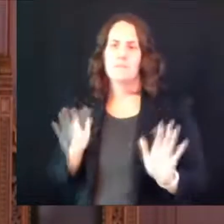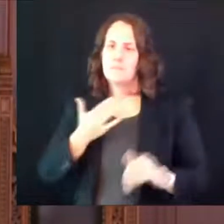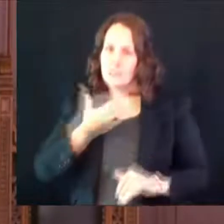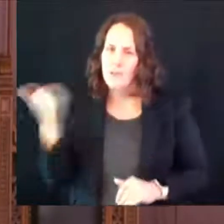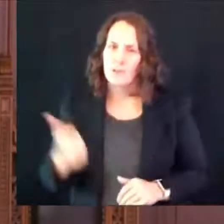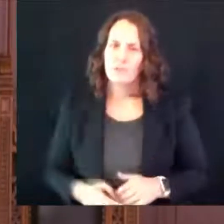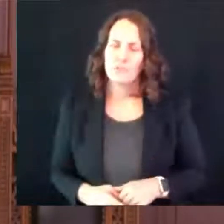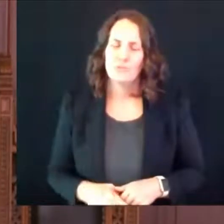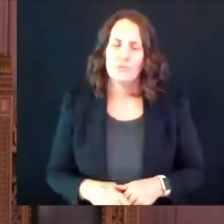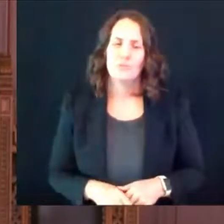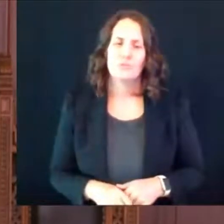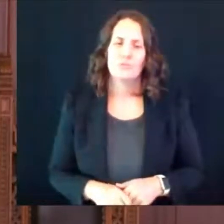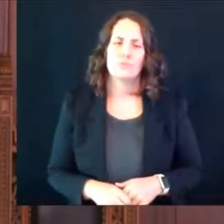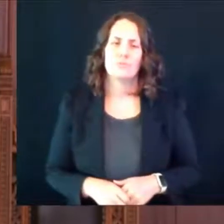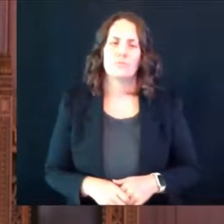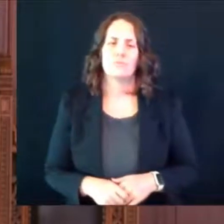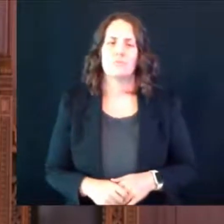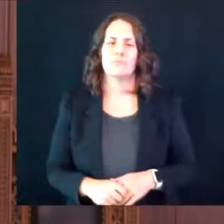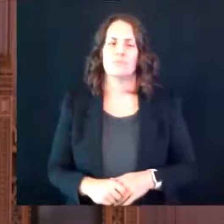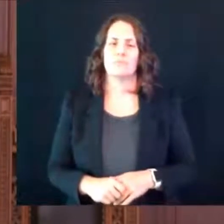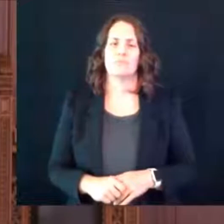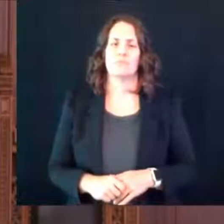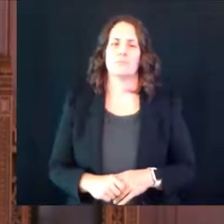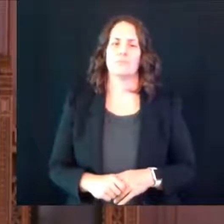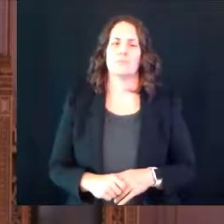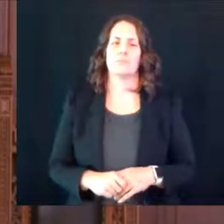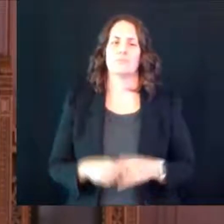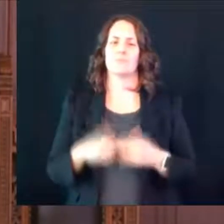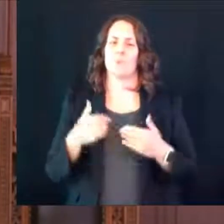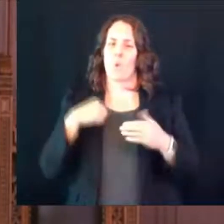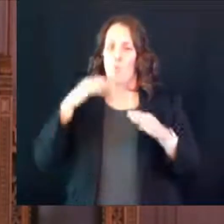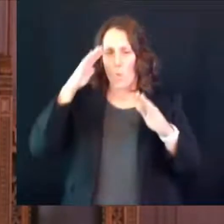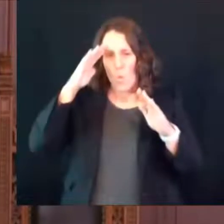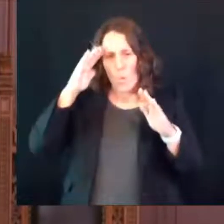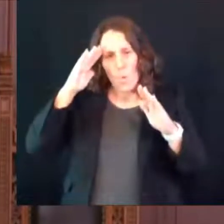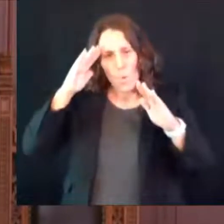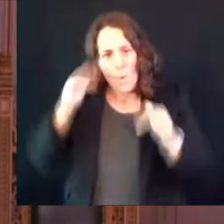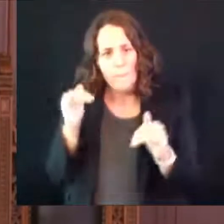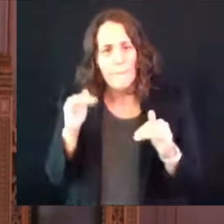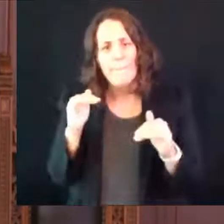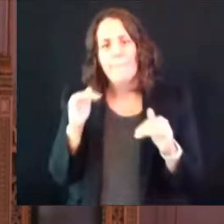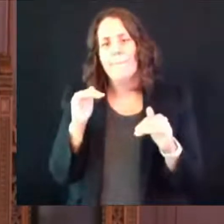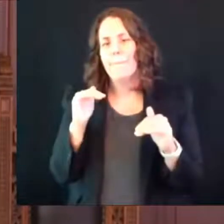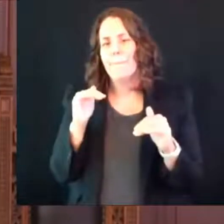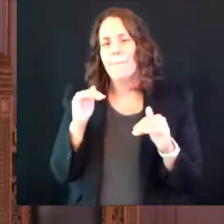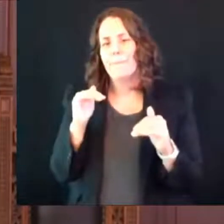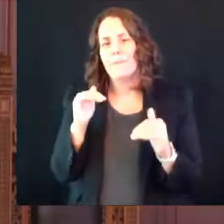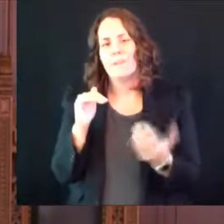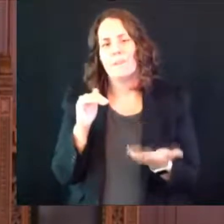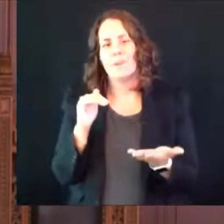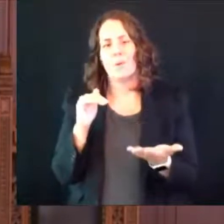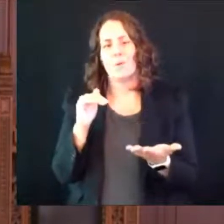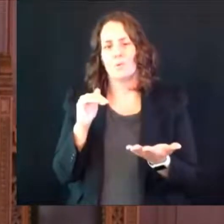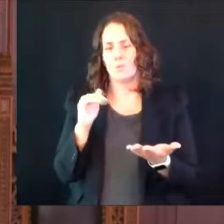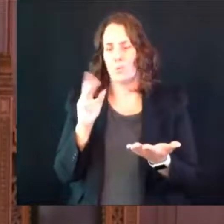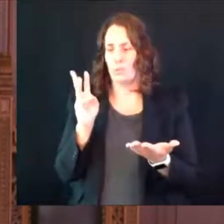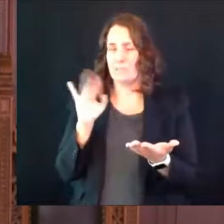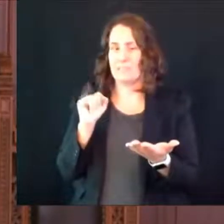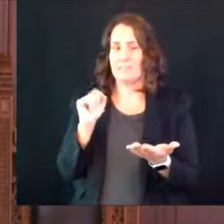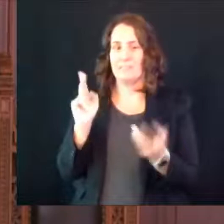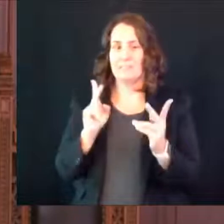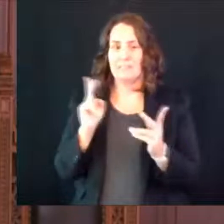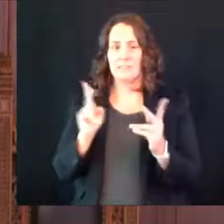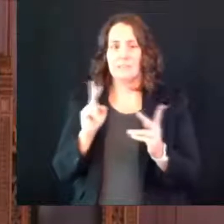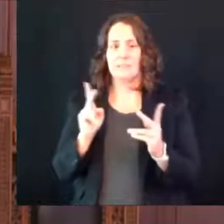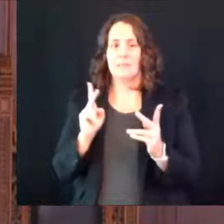so we're very hopeful that the steps we're taking today will begin this, to get us to a better